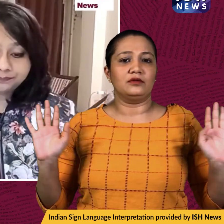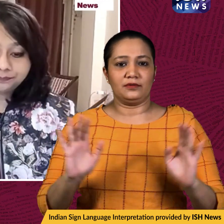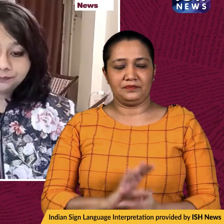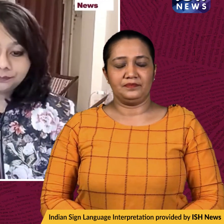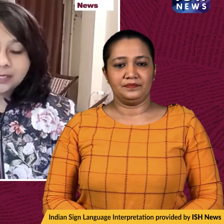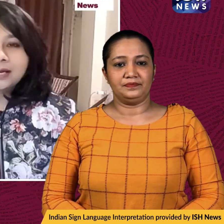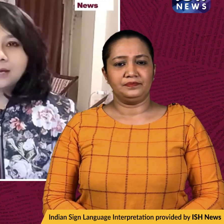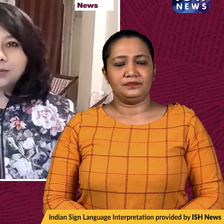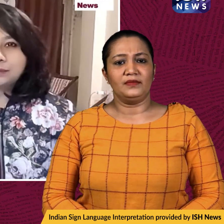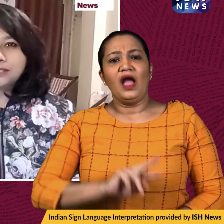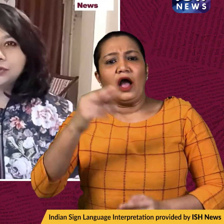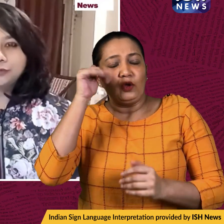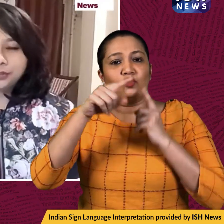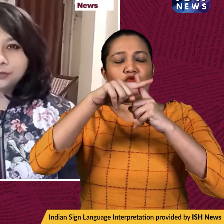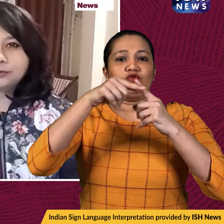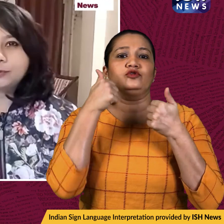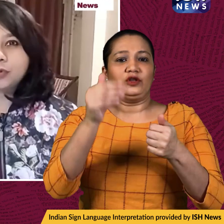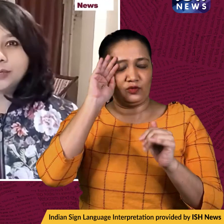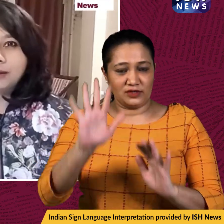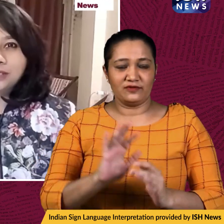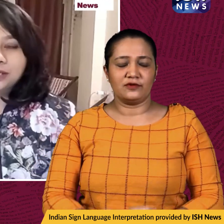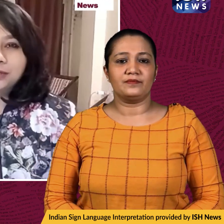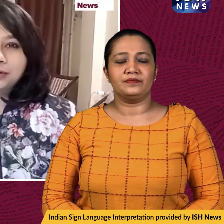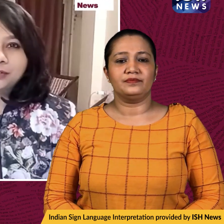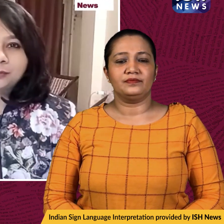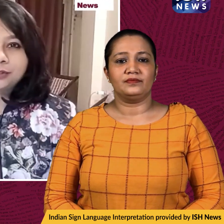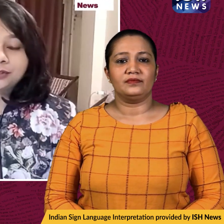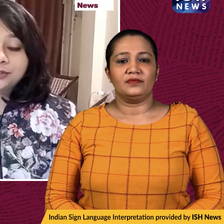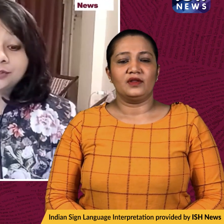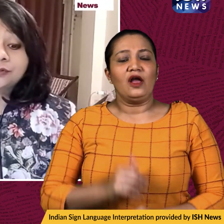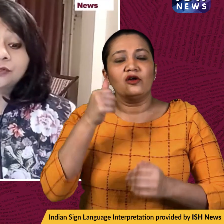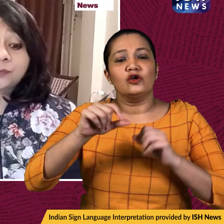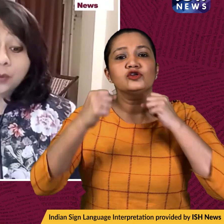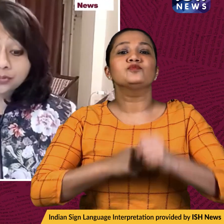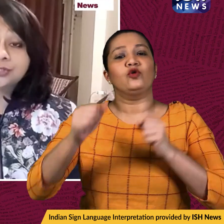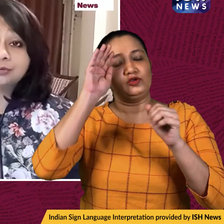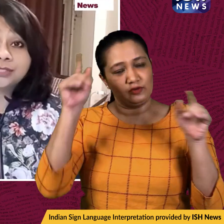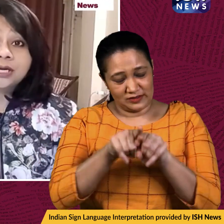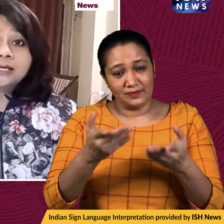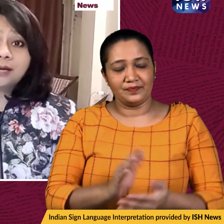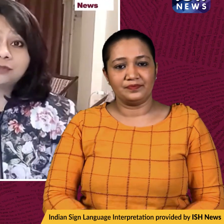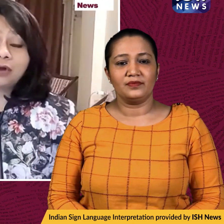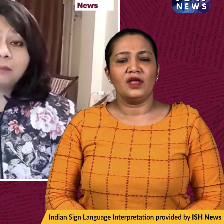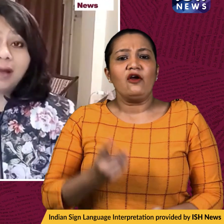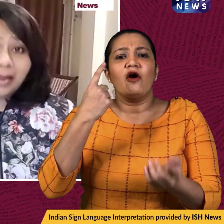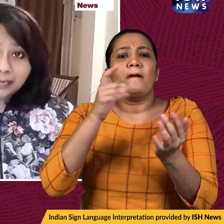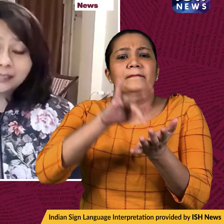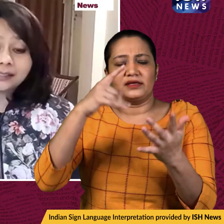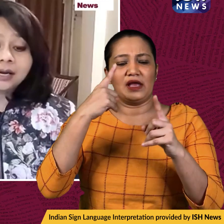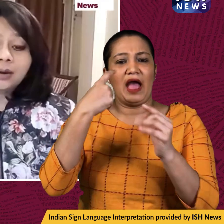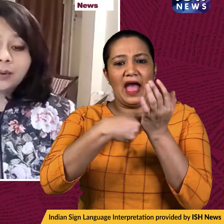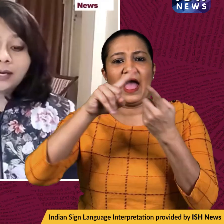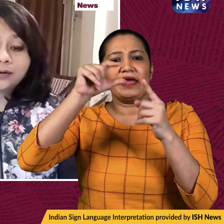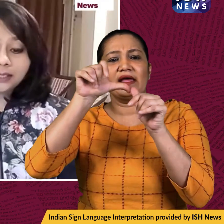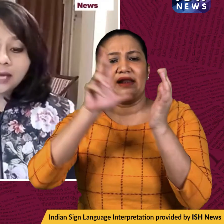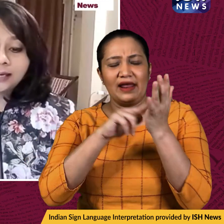suspended. And one piece of good news before we wrap things up here on this bulletin, this is also sports news, comes from